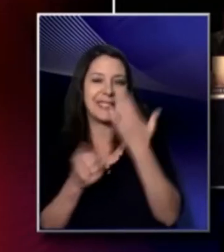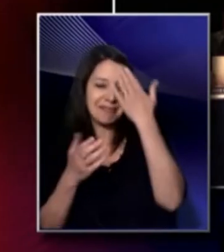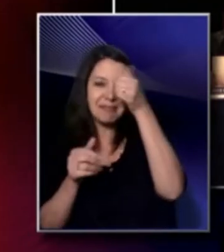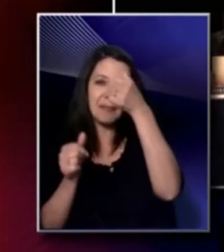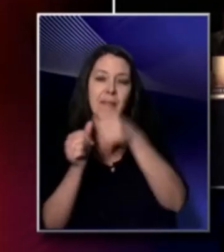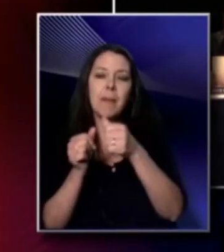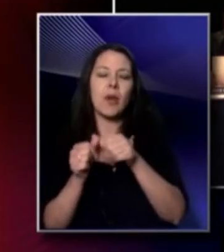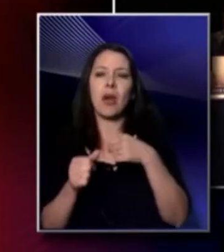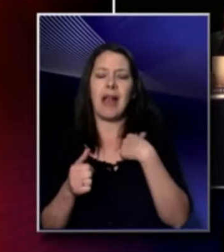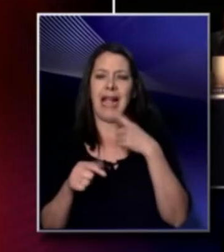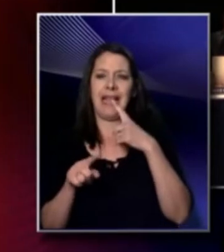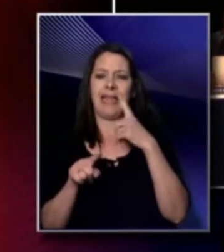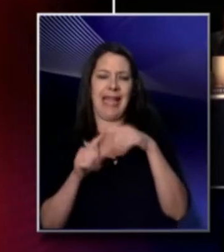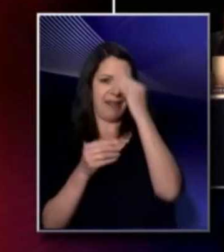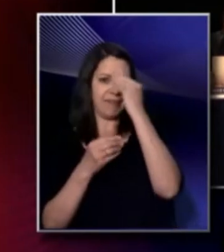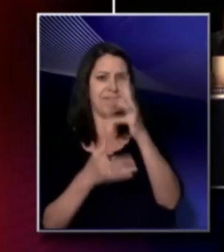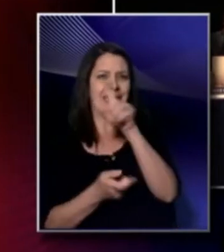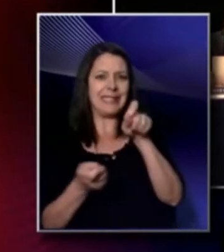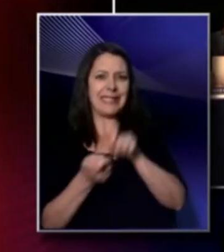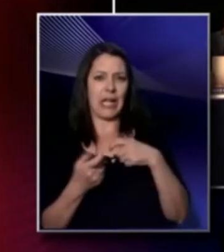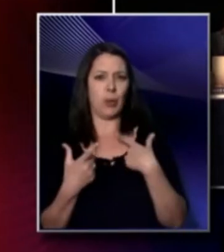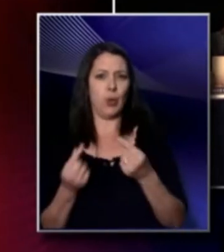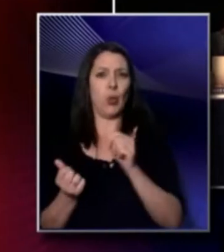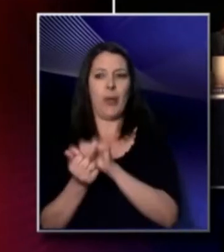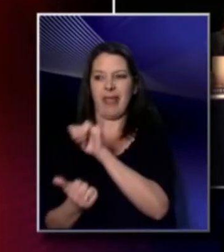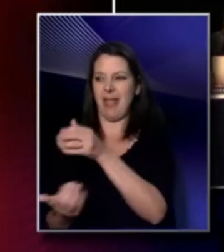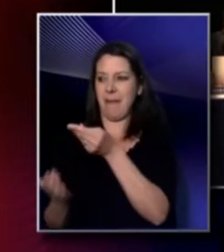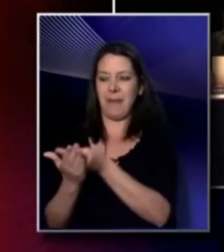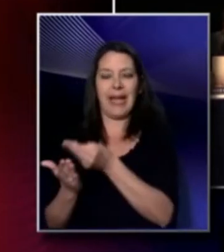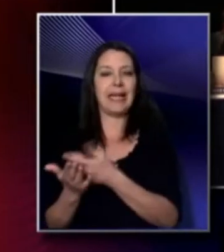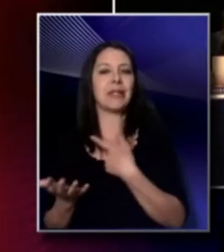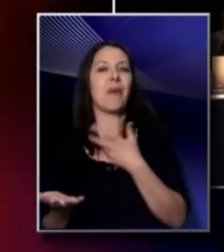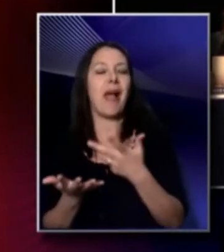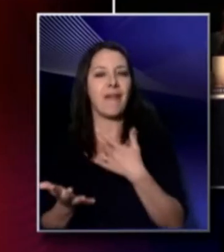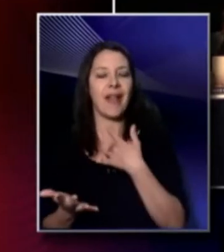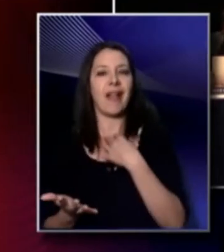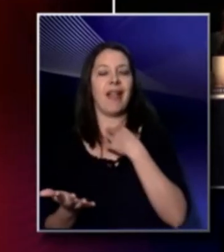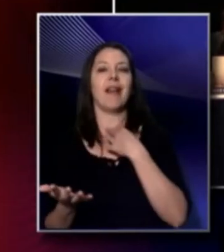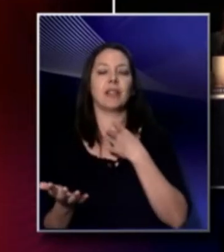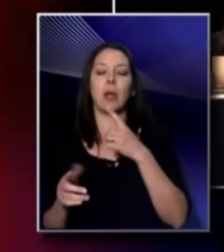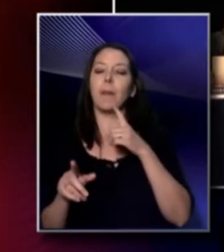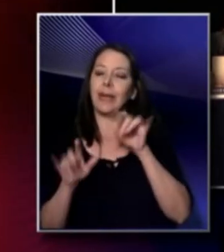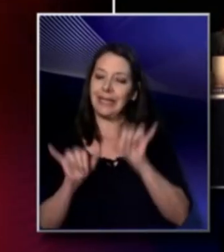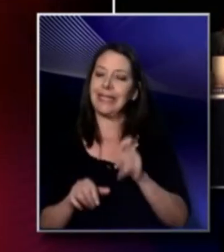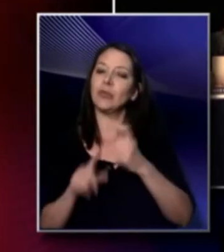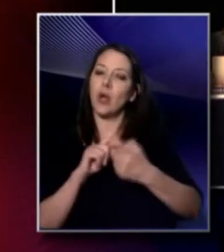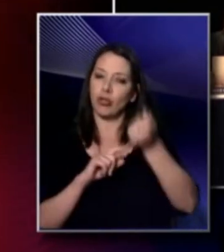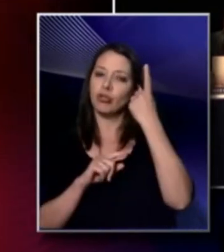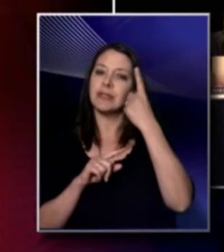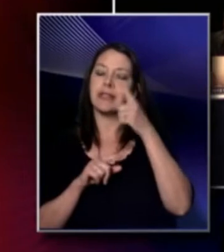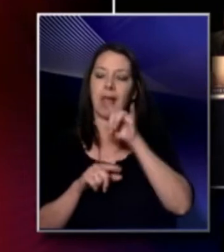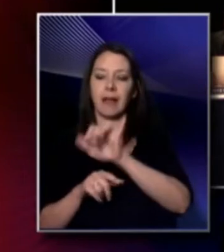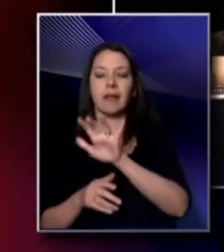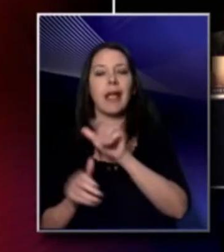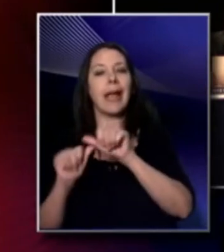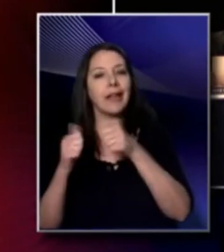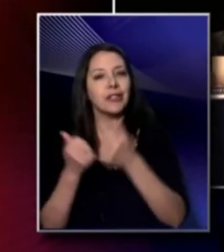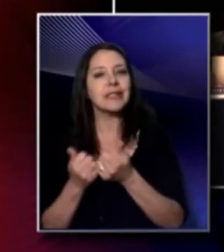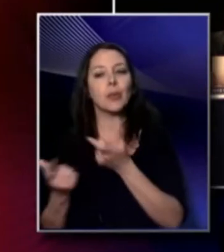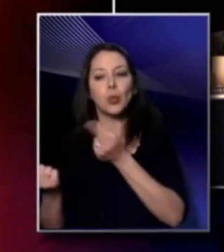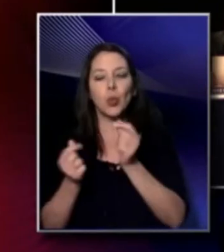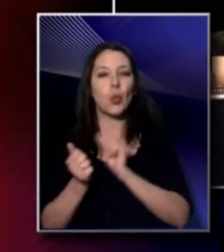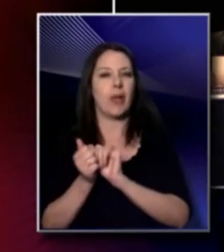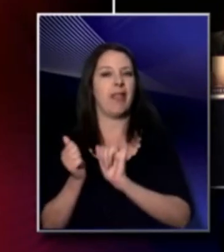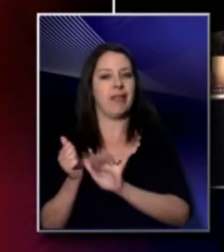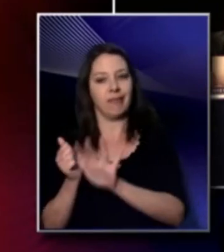them. And the point of the matter is we need to understand the resources of the agency and where they're all going. So I'm hoping some